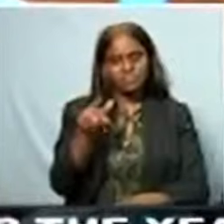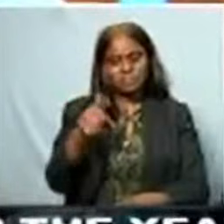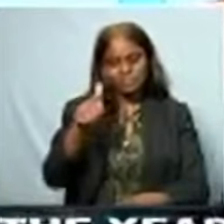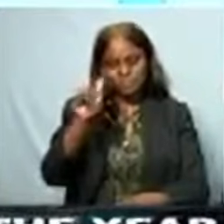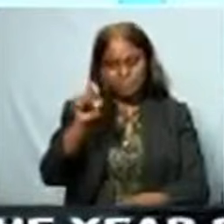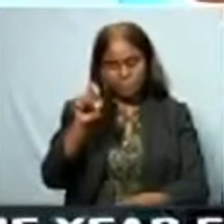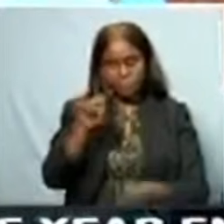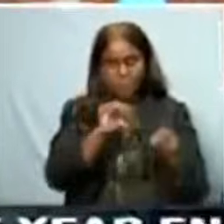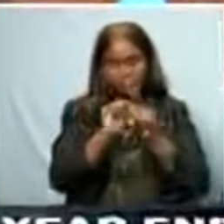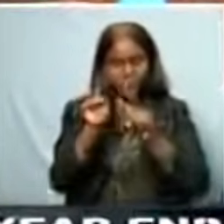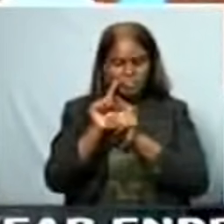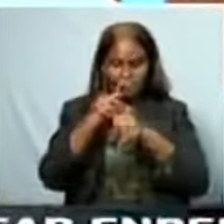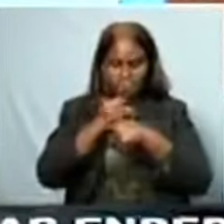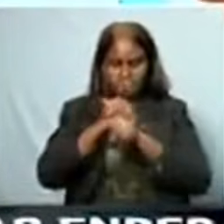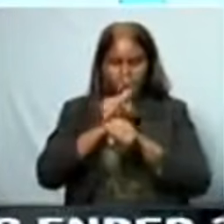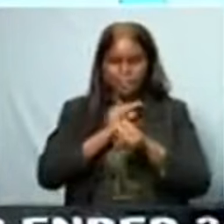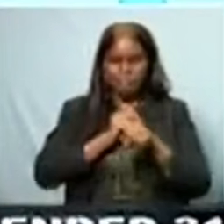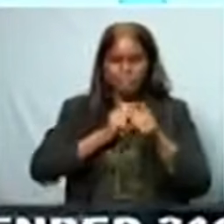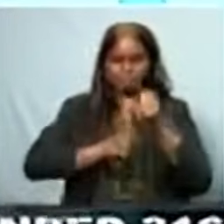also make us understand,